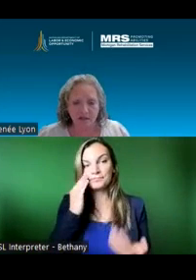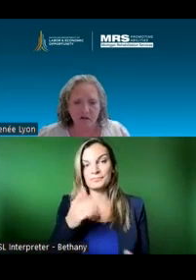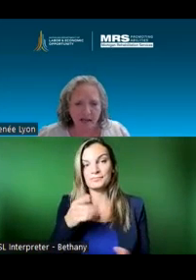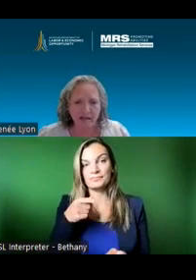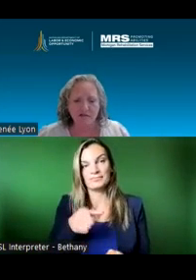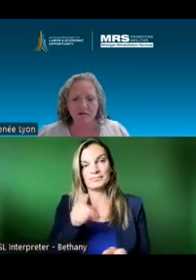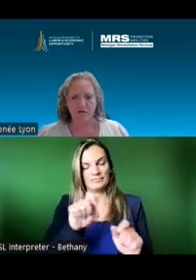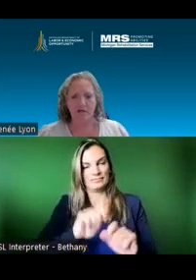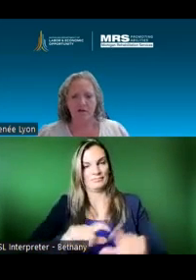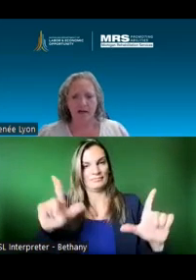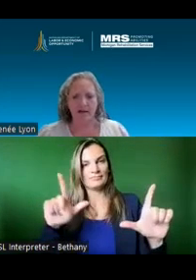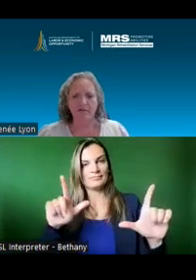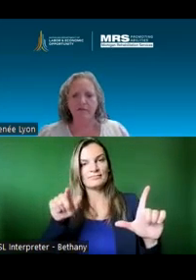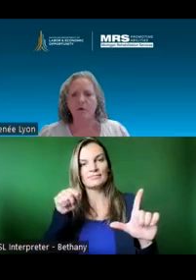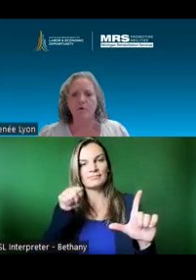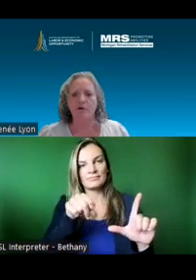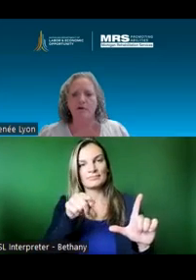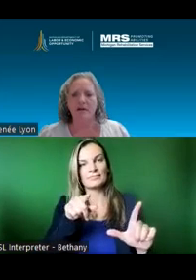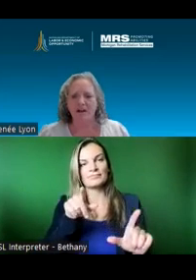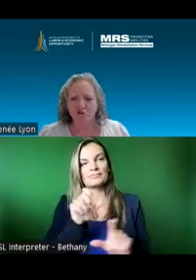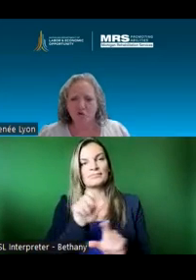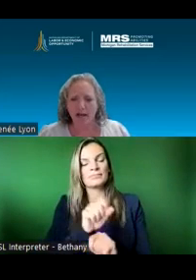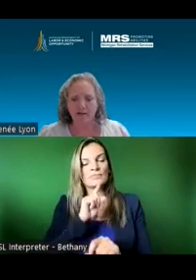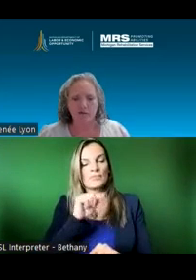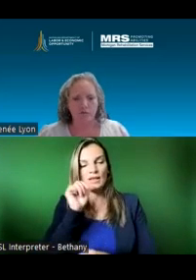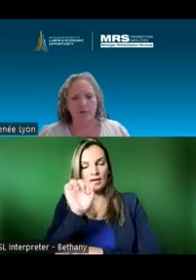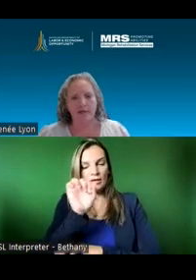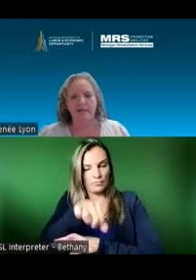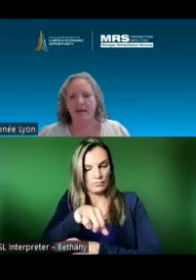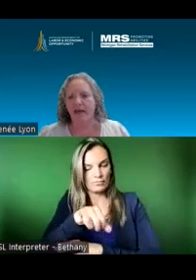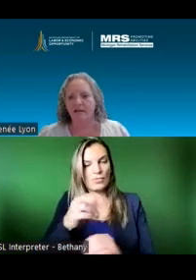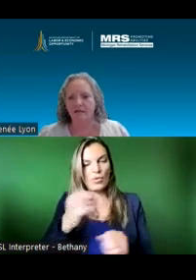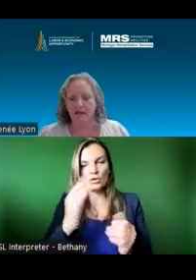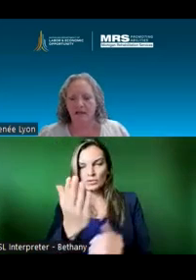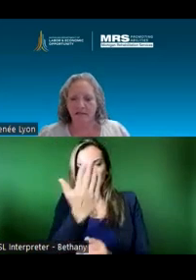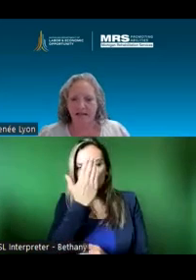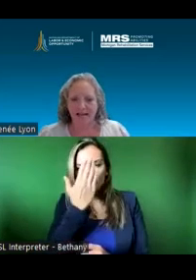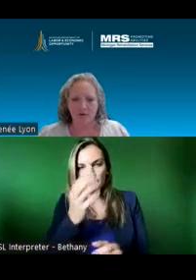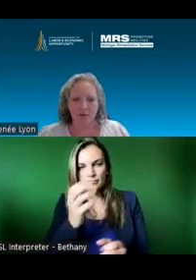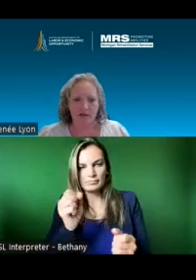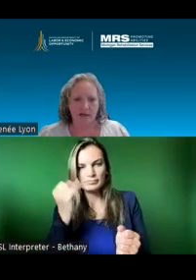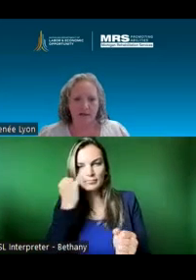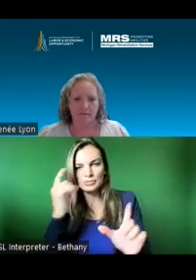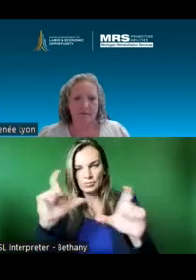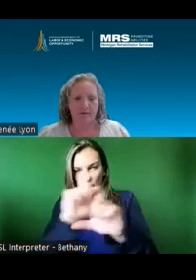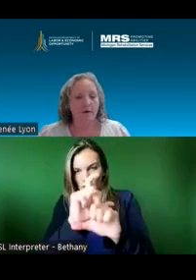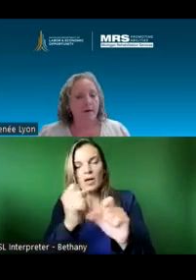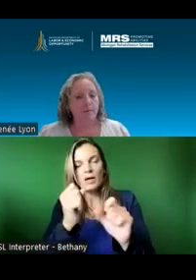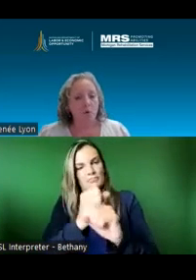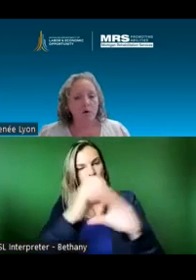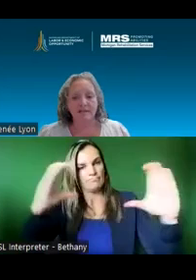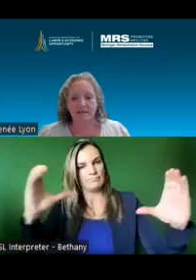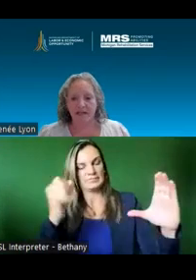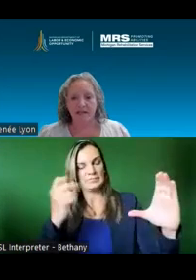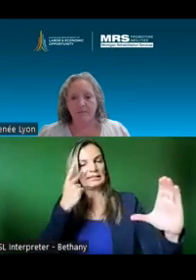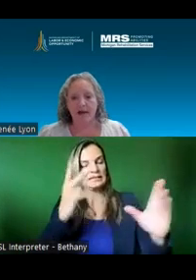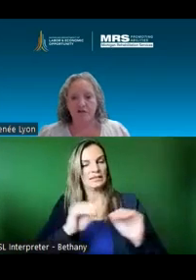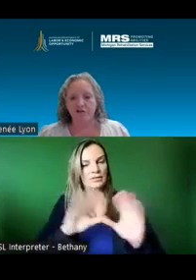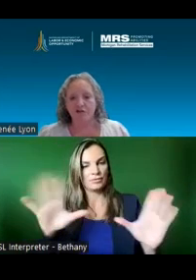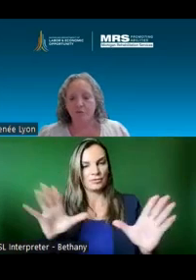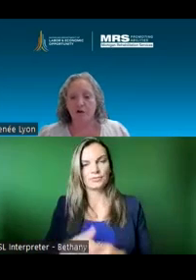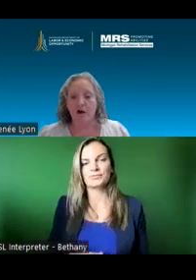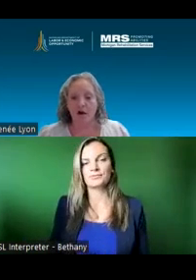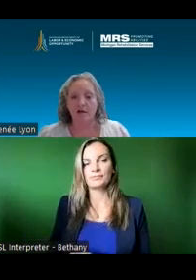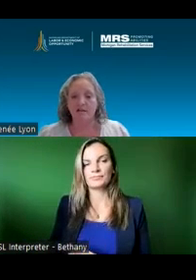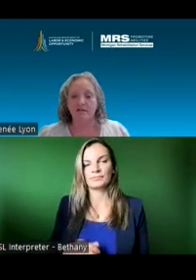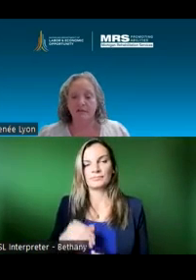see that you're not scooting your head forward, trying to read that tiny writing. Poor standing